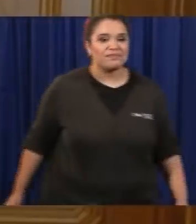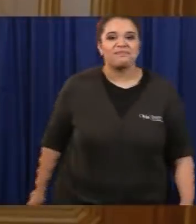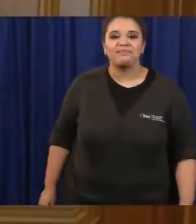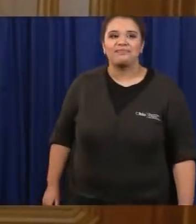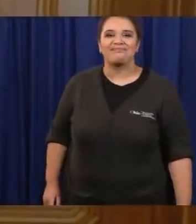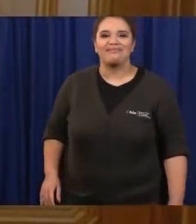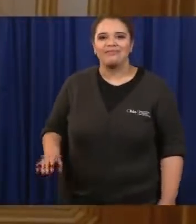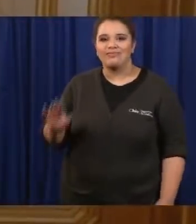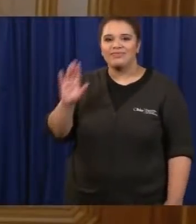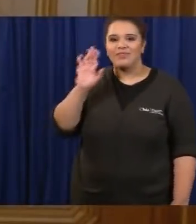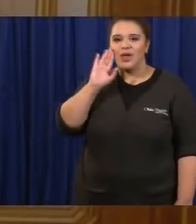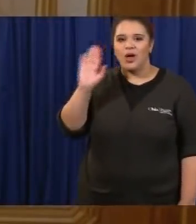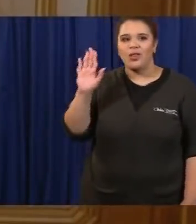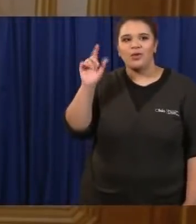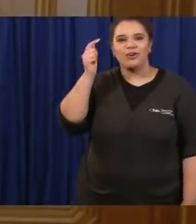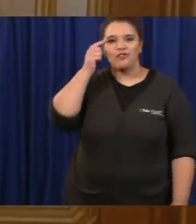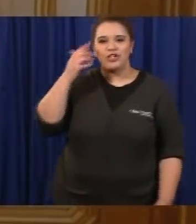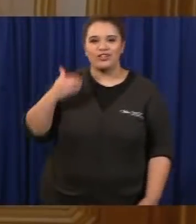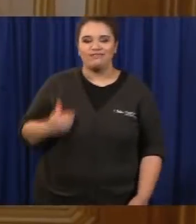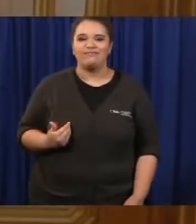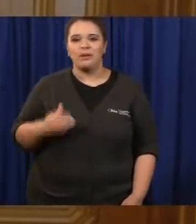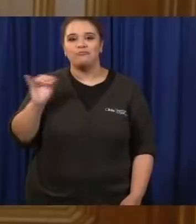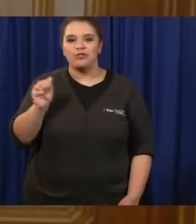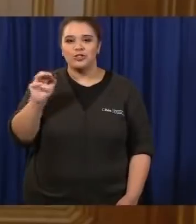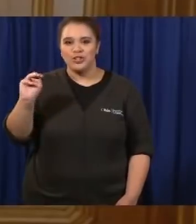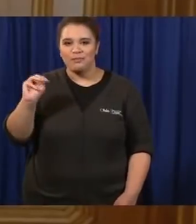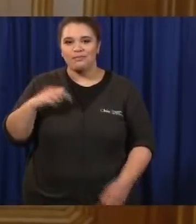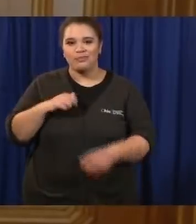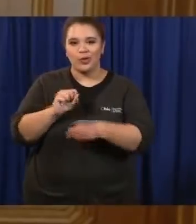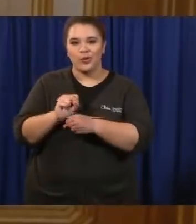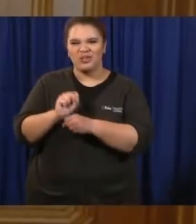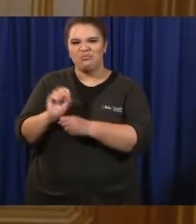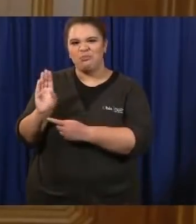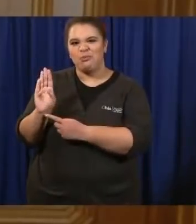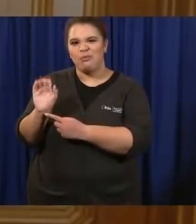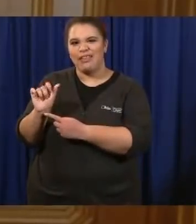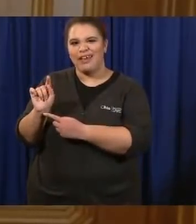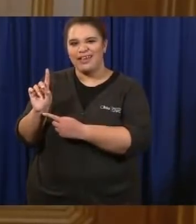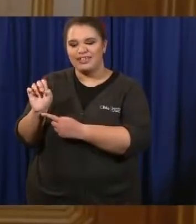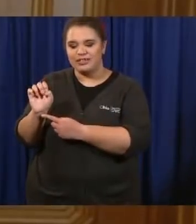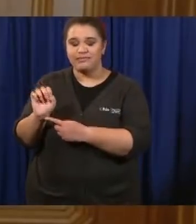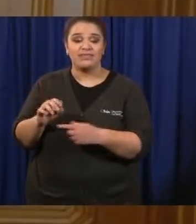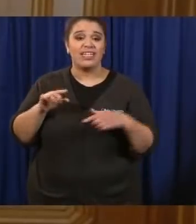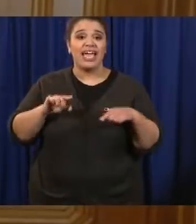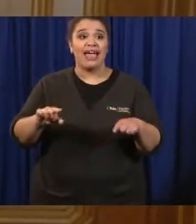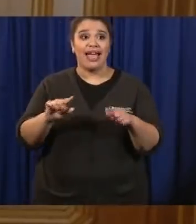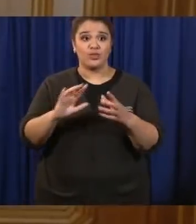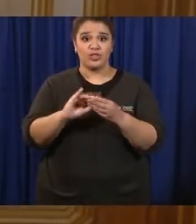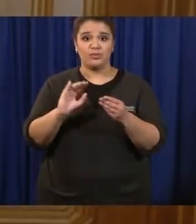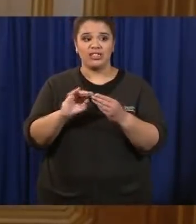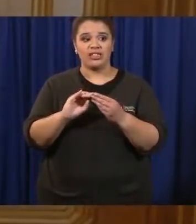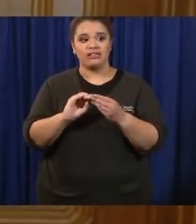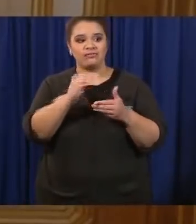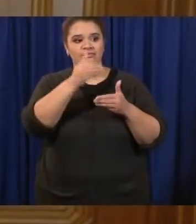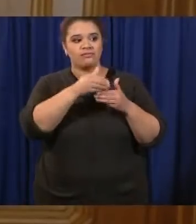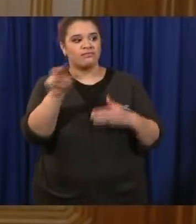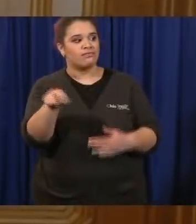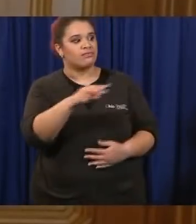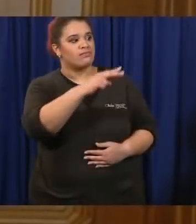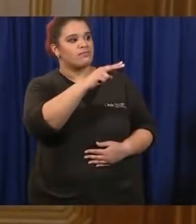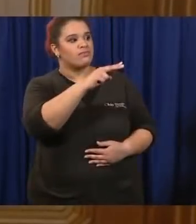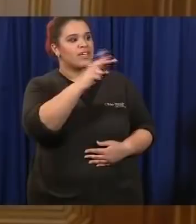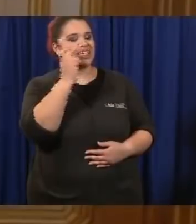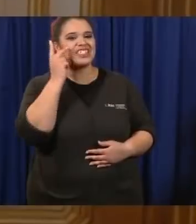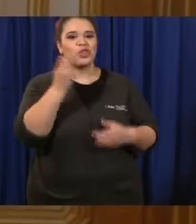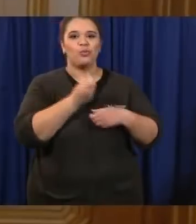Hello, Governor. Jim Province with The Blade. It's good to see you. As we're speaking, I can see the protesters outside, the black flag